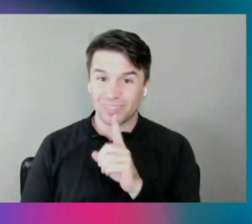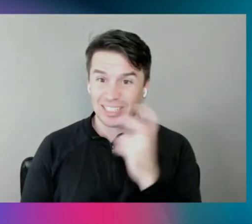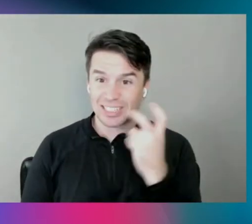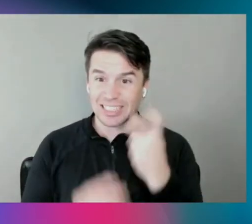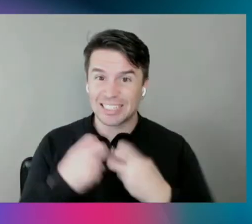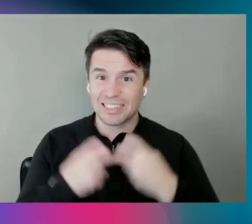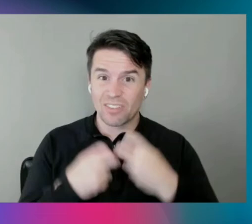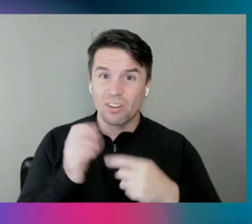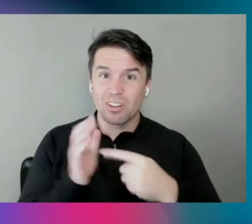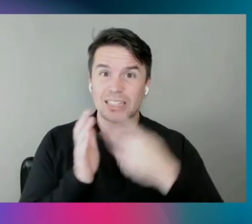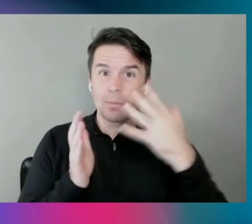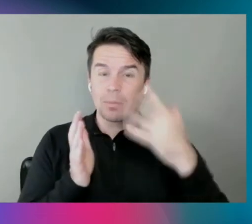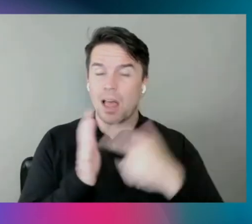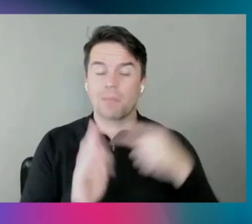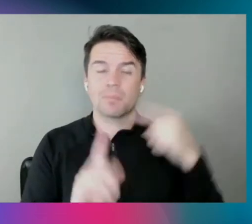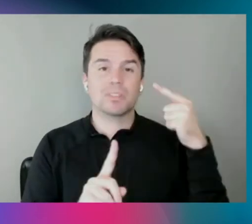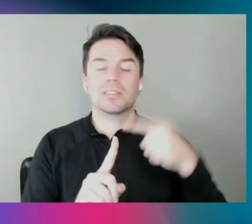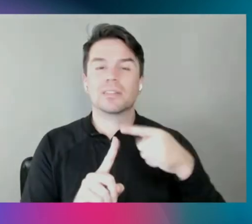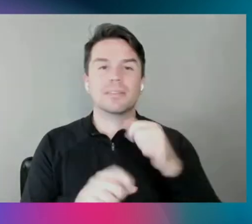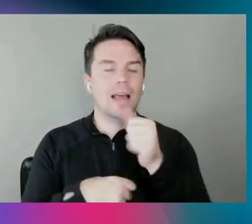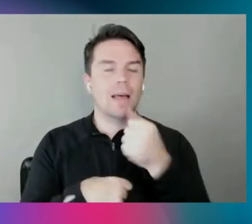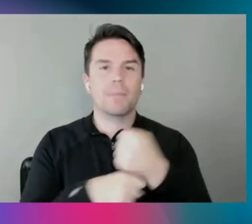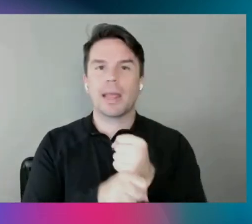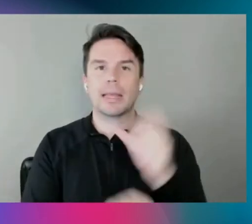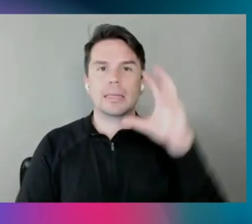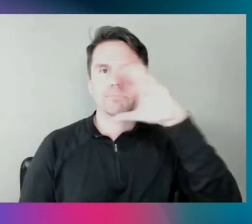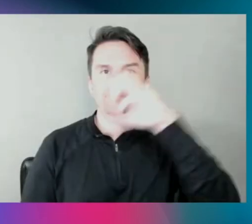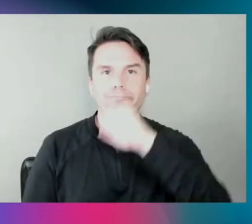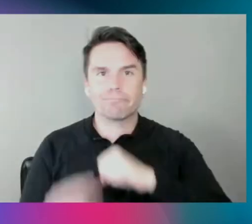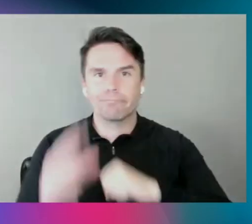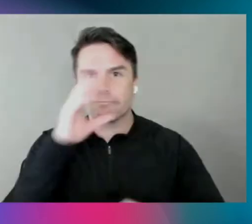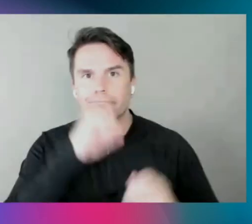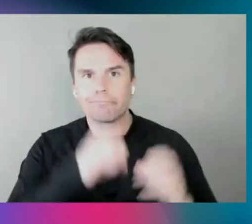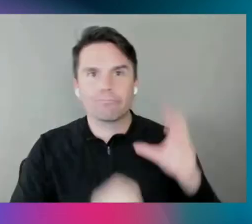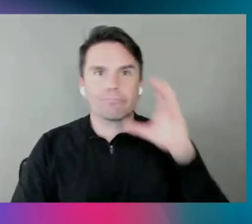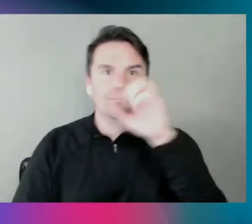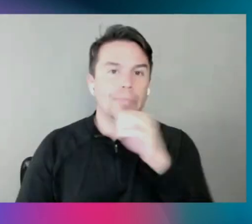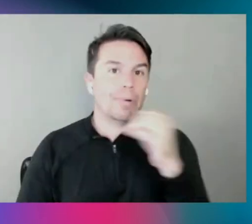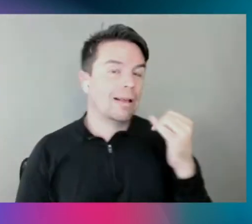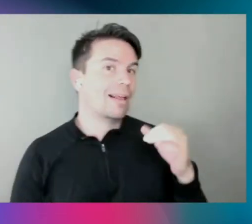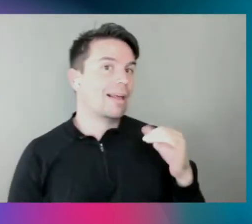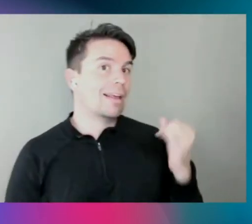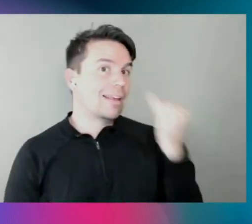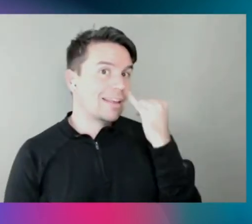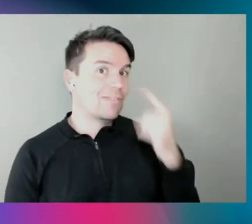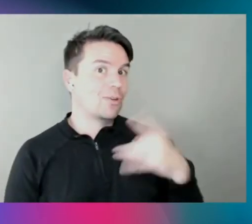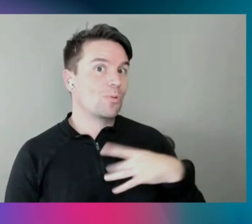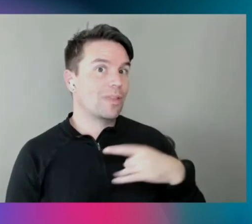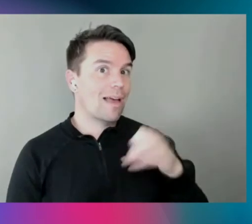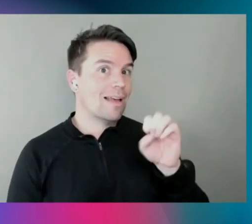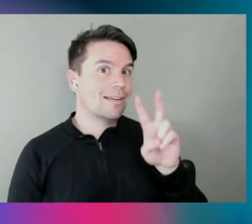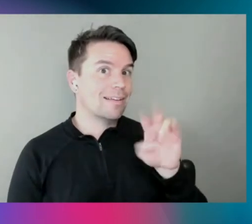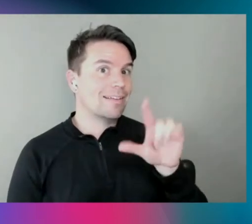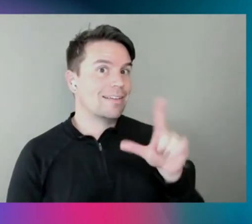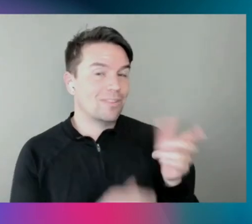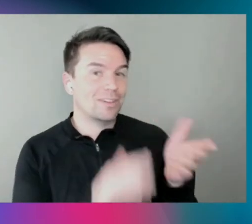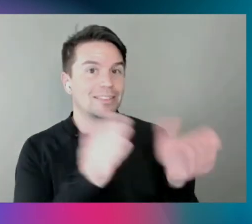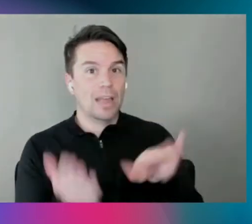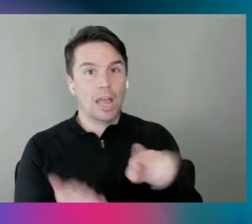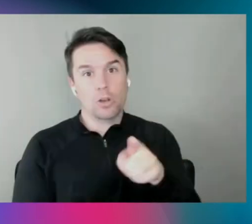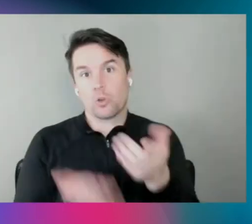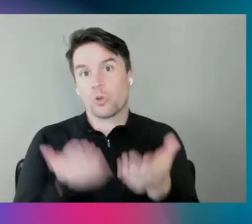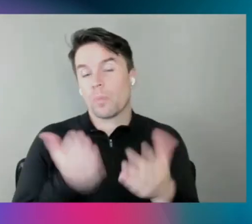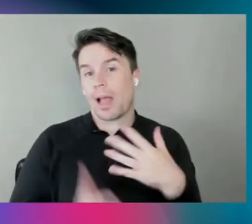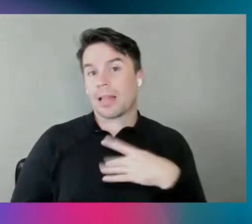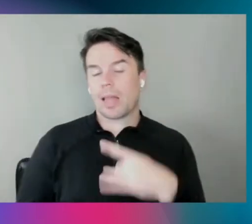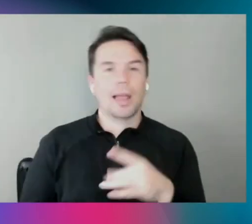is not making inferences based off of if you like Evil Dead. It's actually tracking your personalized